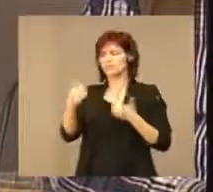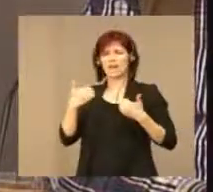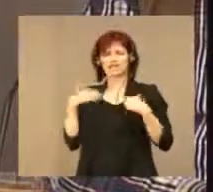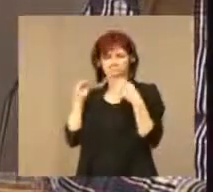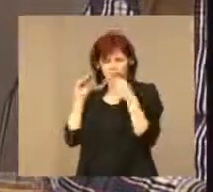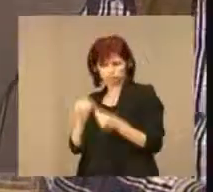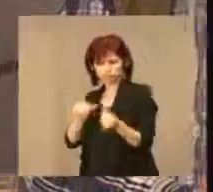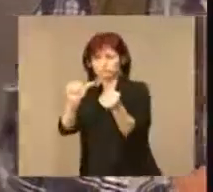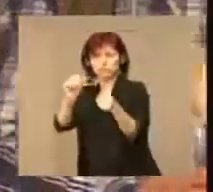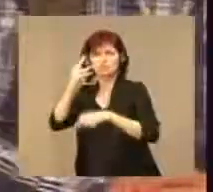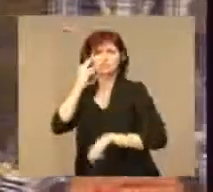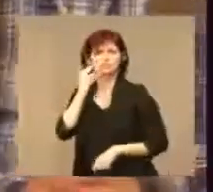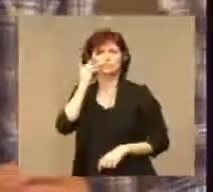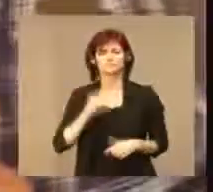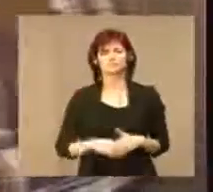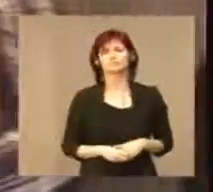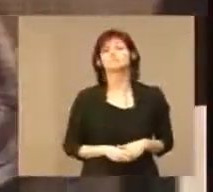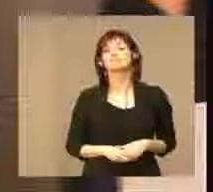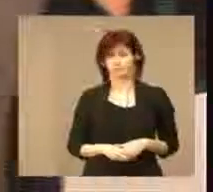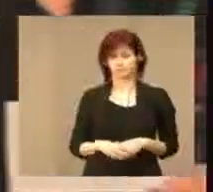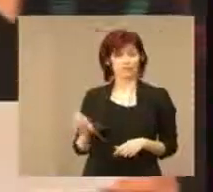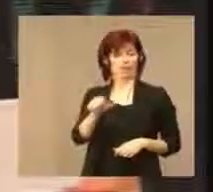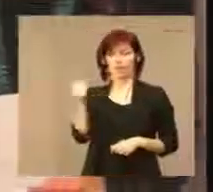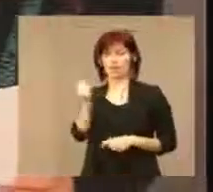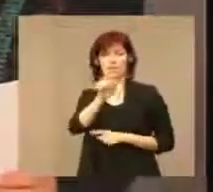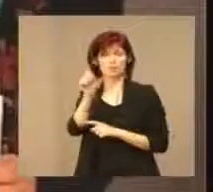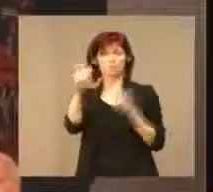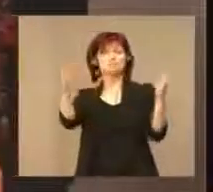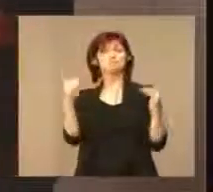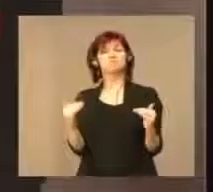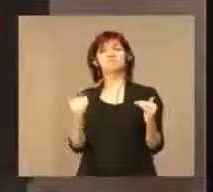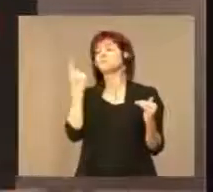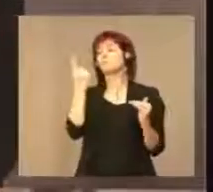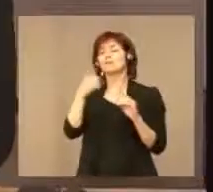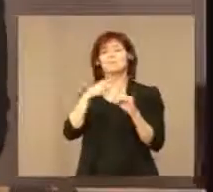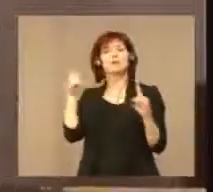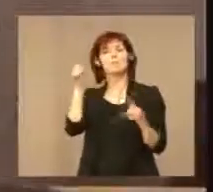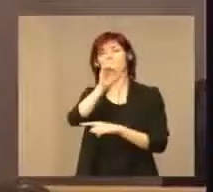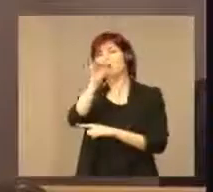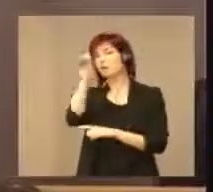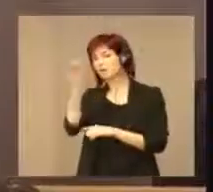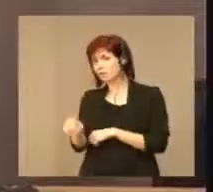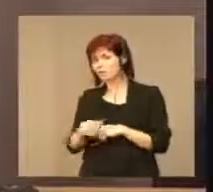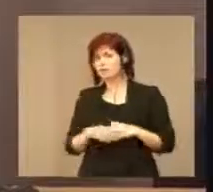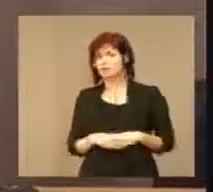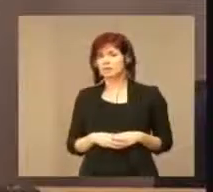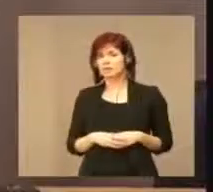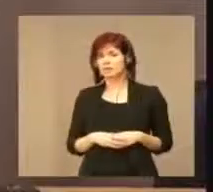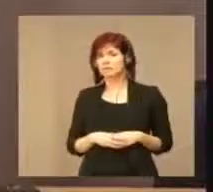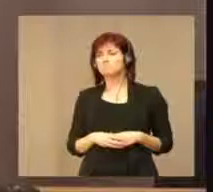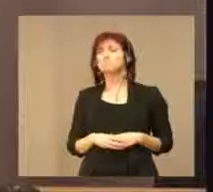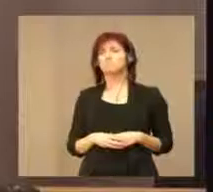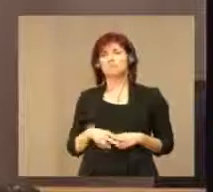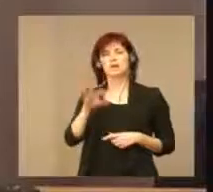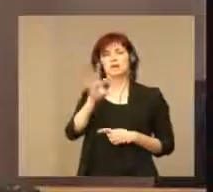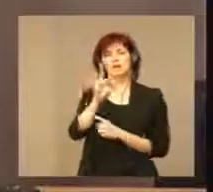another question. Okay, someone from Ottawa asked, can you tell me how First